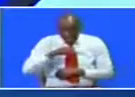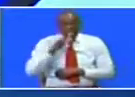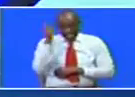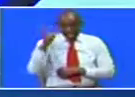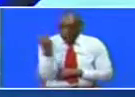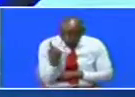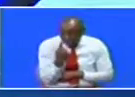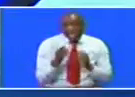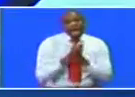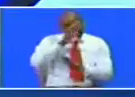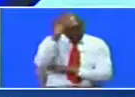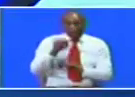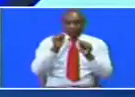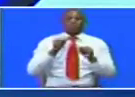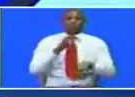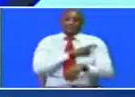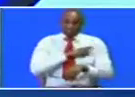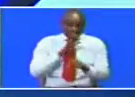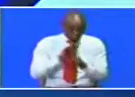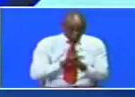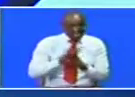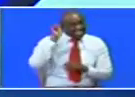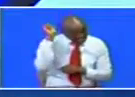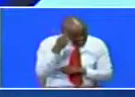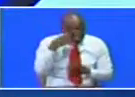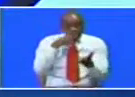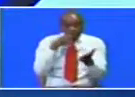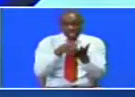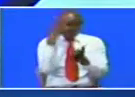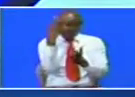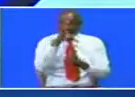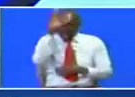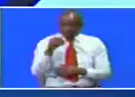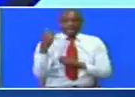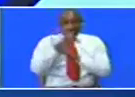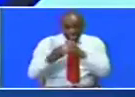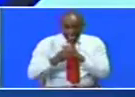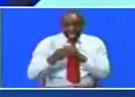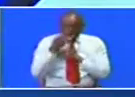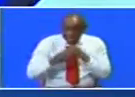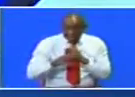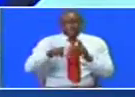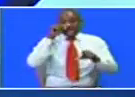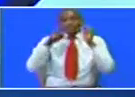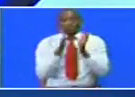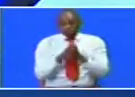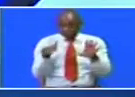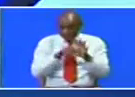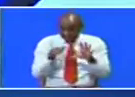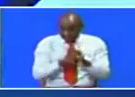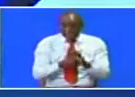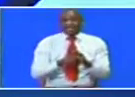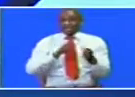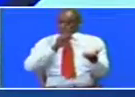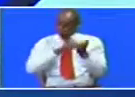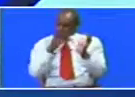but in the continent as a whole. Kenya is among three African countries selected to participate in a pilot project to